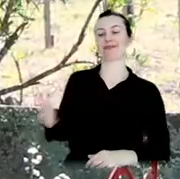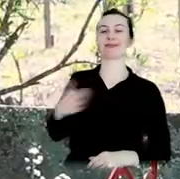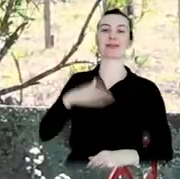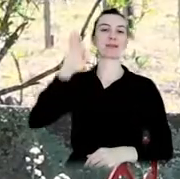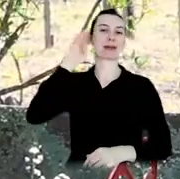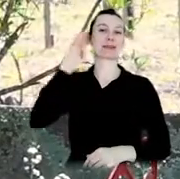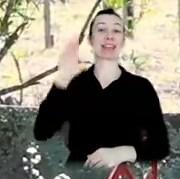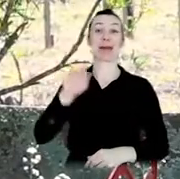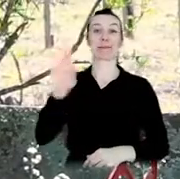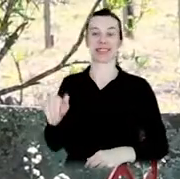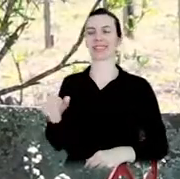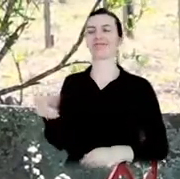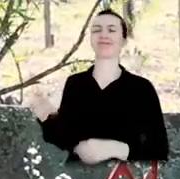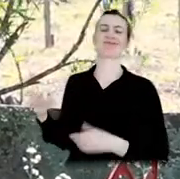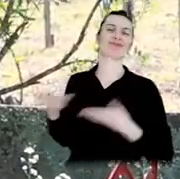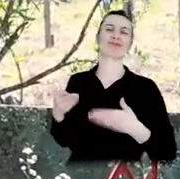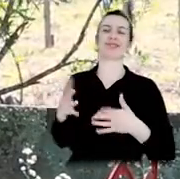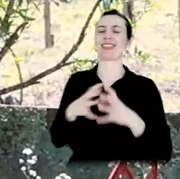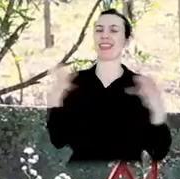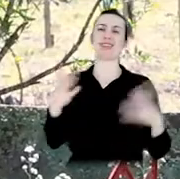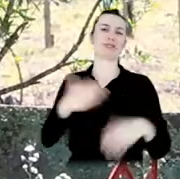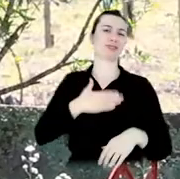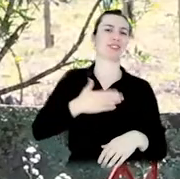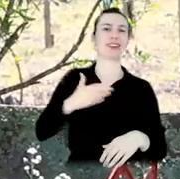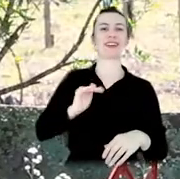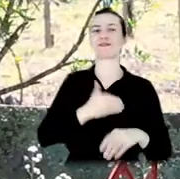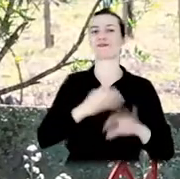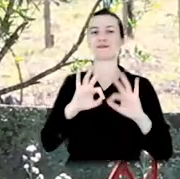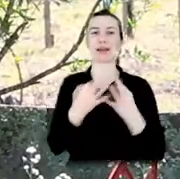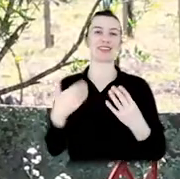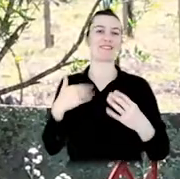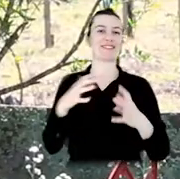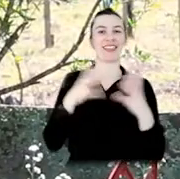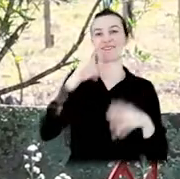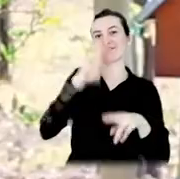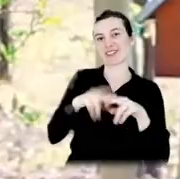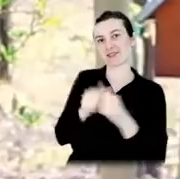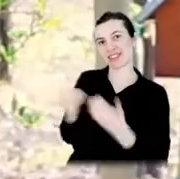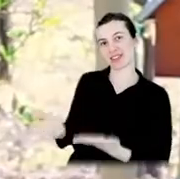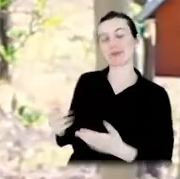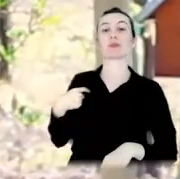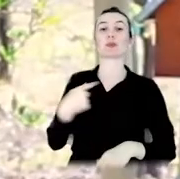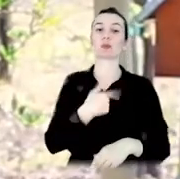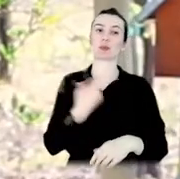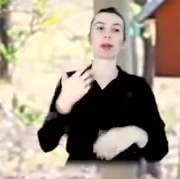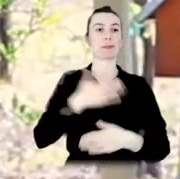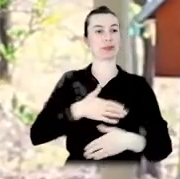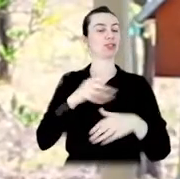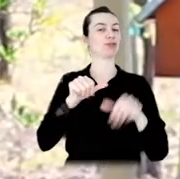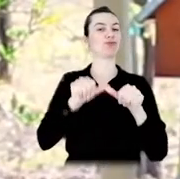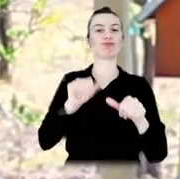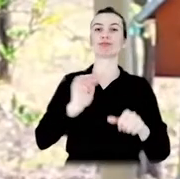to our family, and we have a lot of fun with her. We are pleased to continue our partnership with the Press Democrat. Tune in to our next